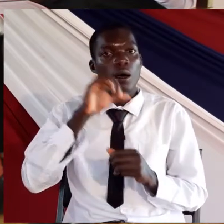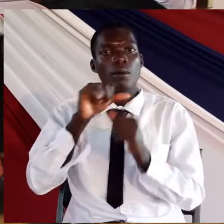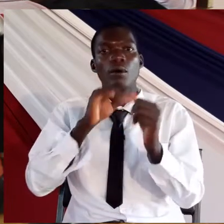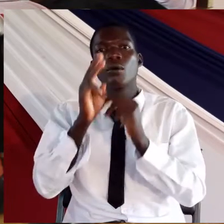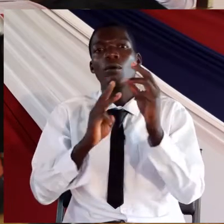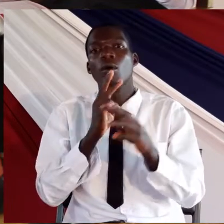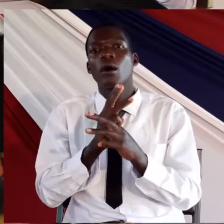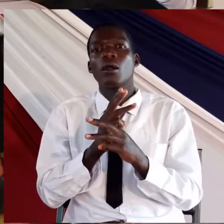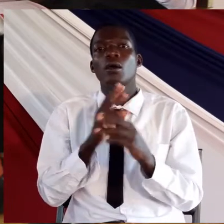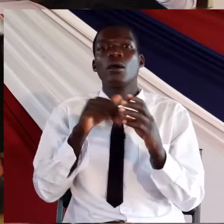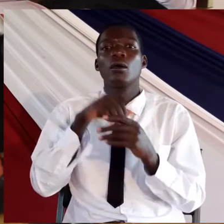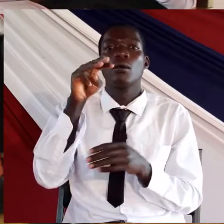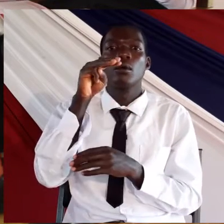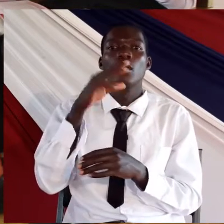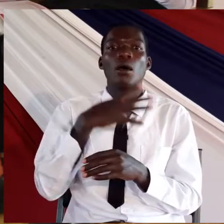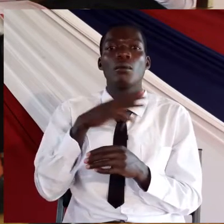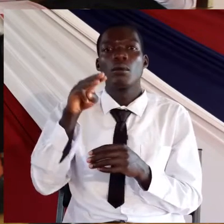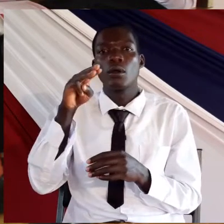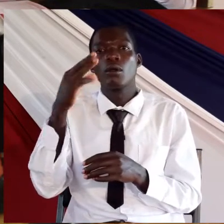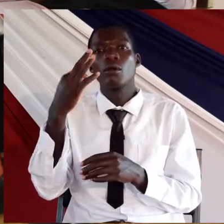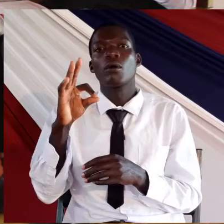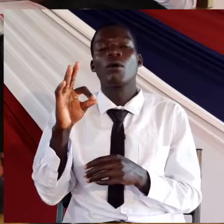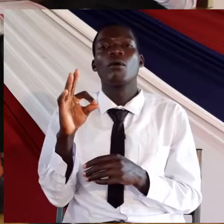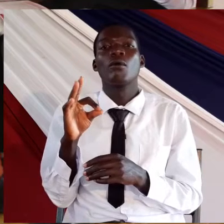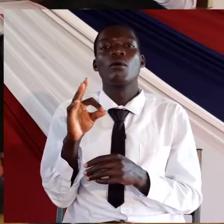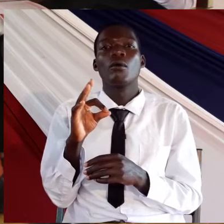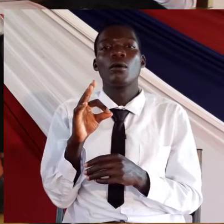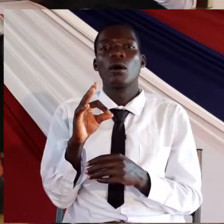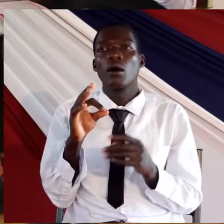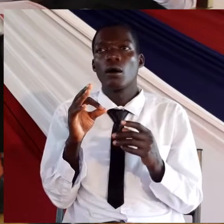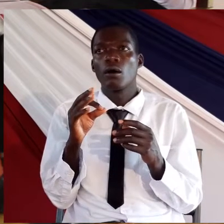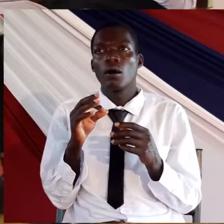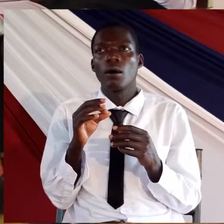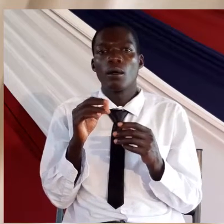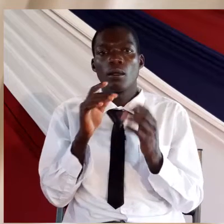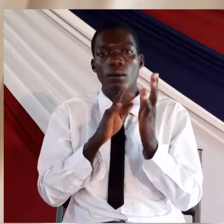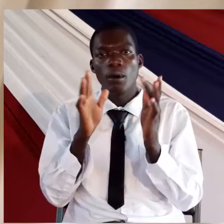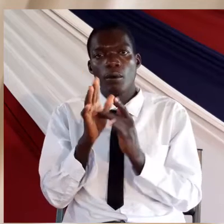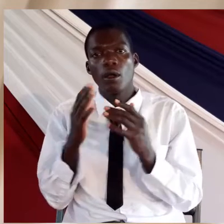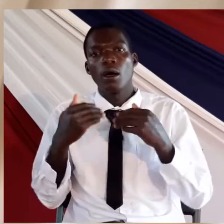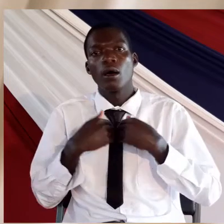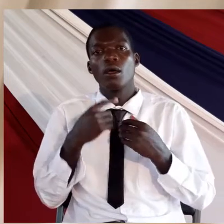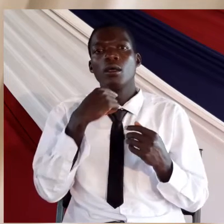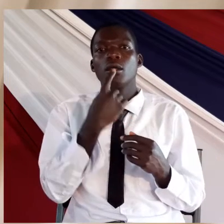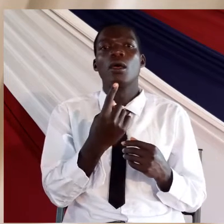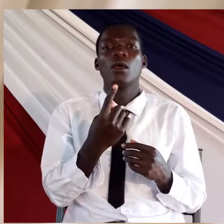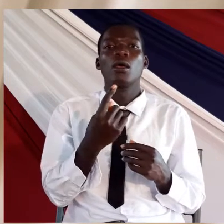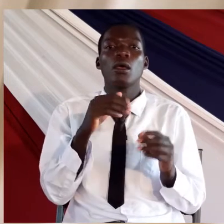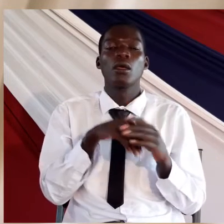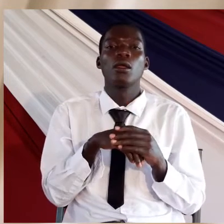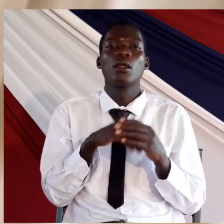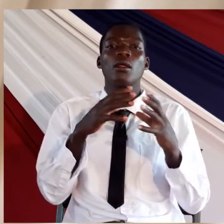being millions and billions of yes, years. Yes. Now, the Bible, as we say it, is an